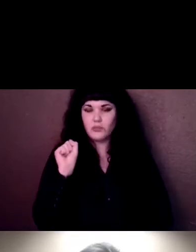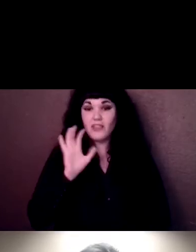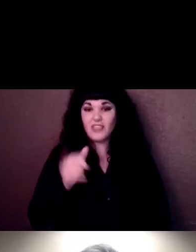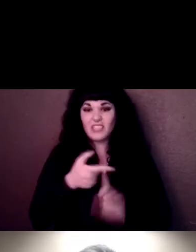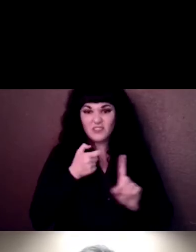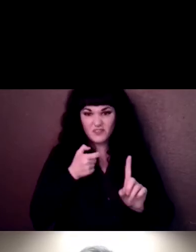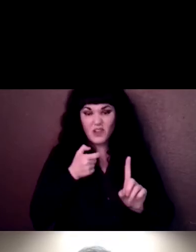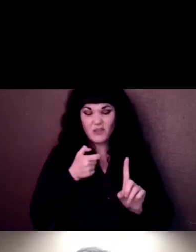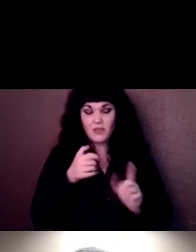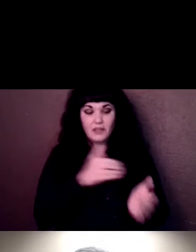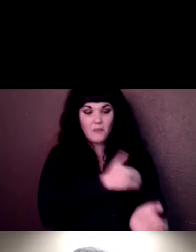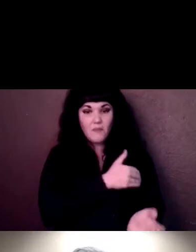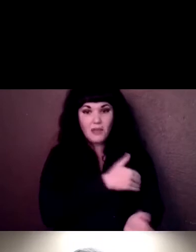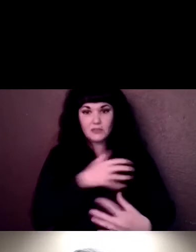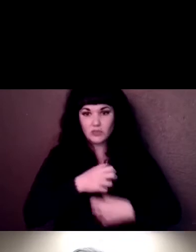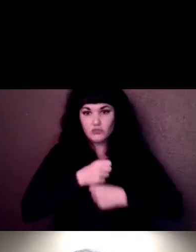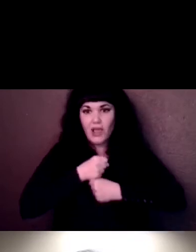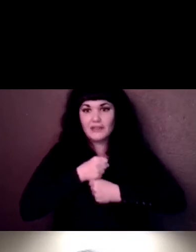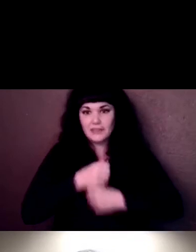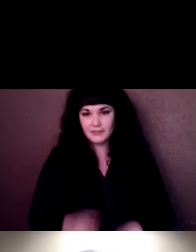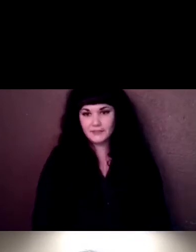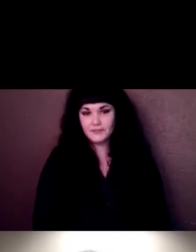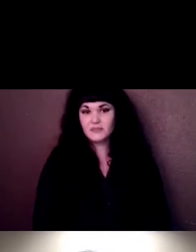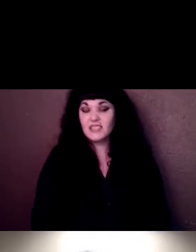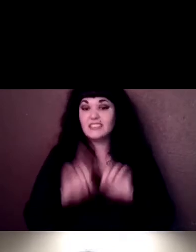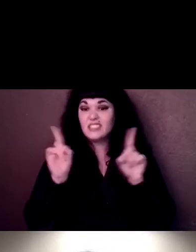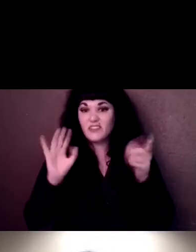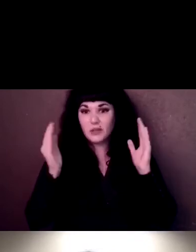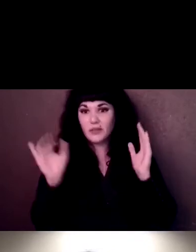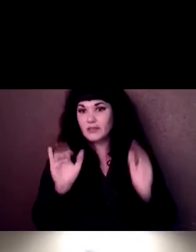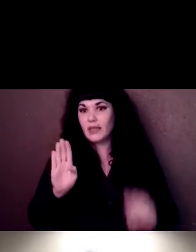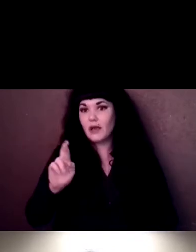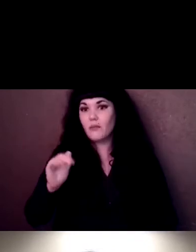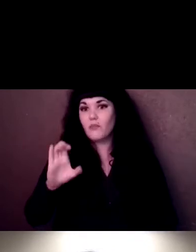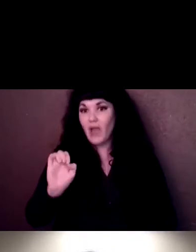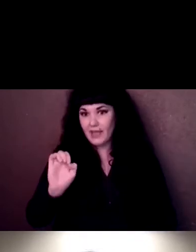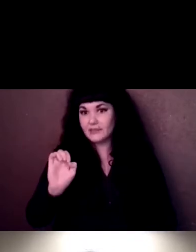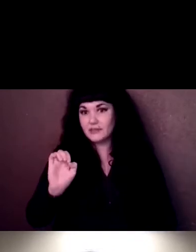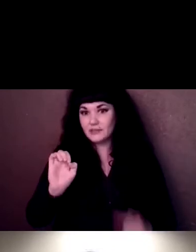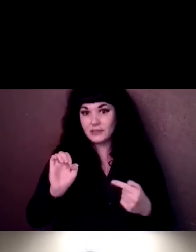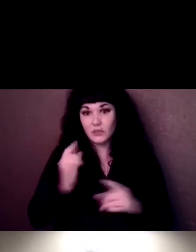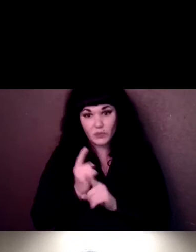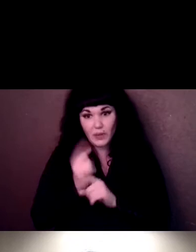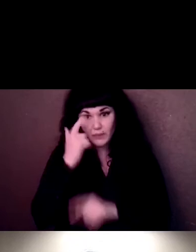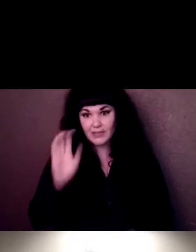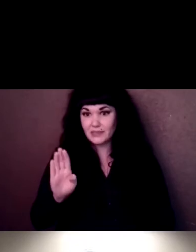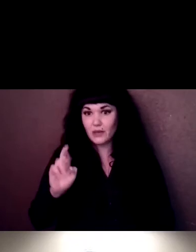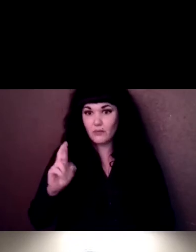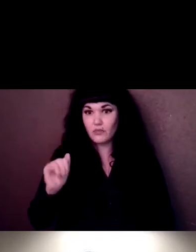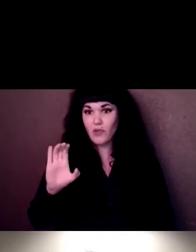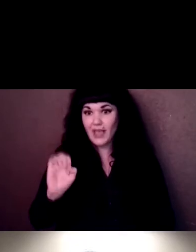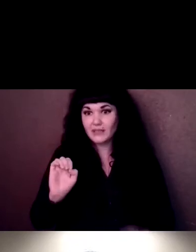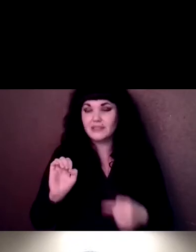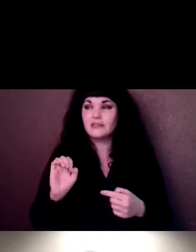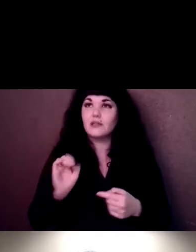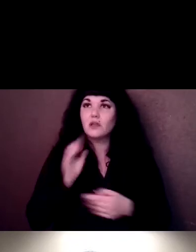muscles contracting. This is very different, let's say, from a brace, because a brace would certainly try